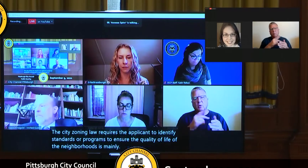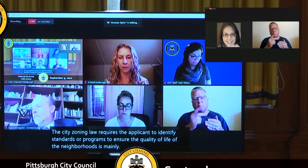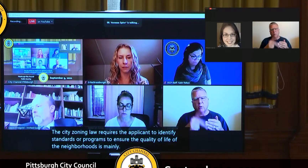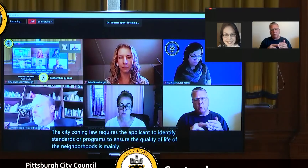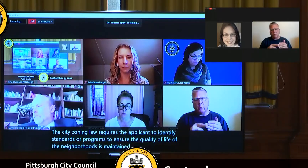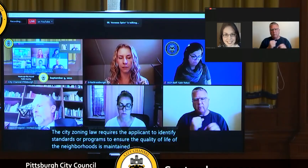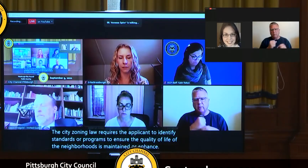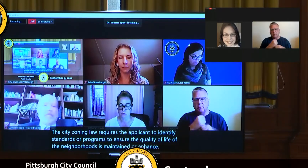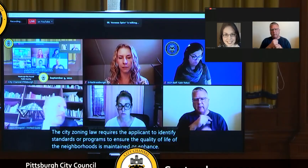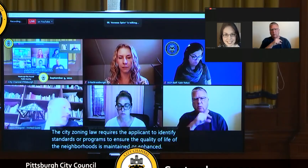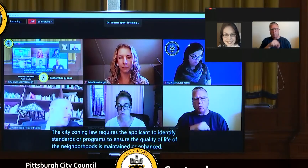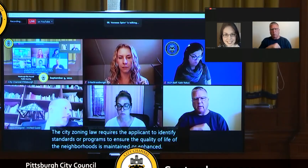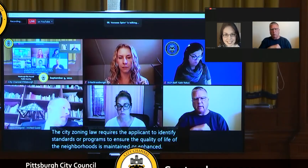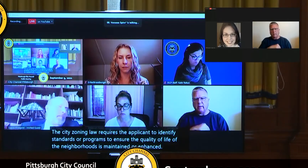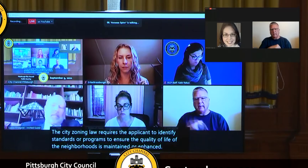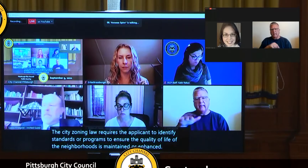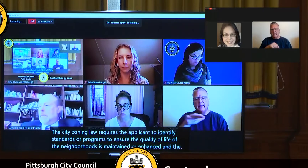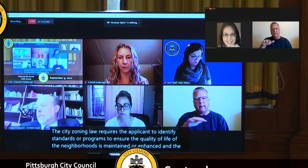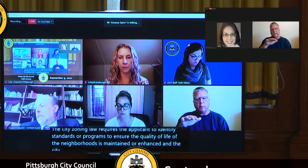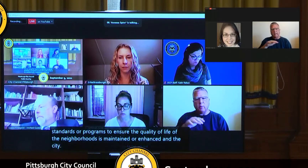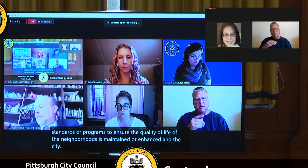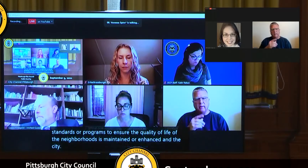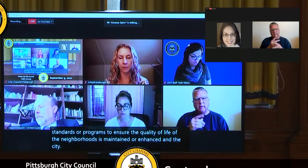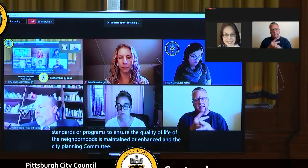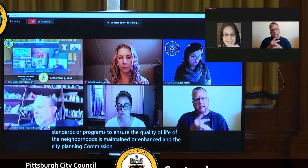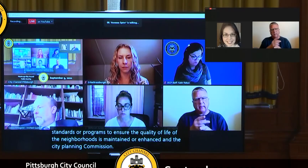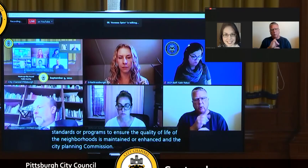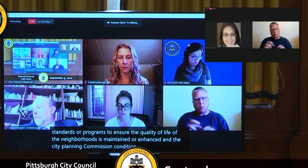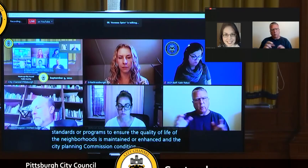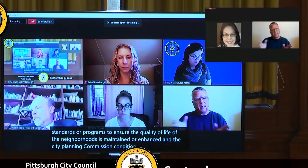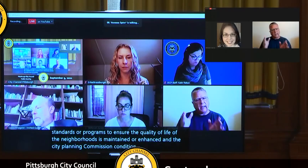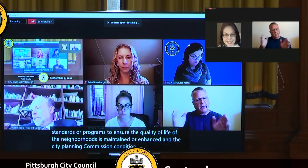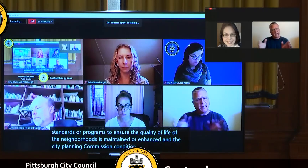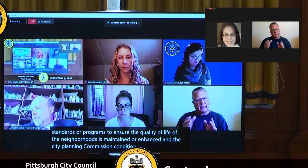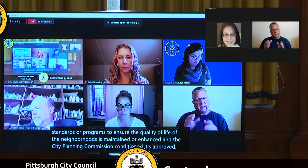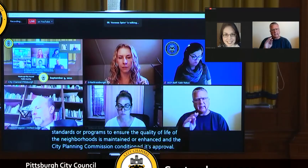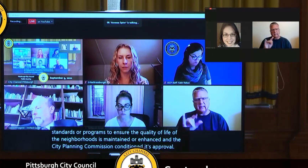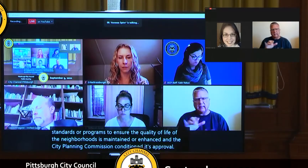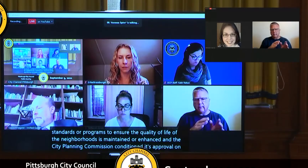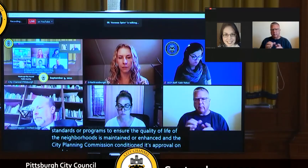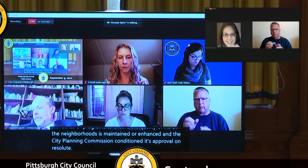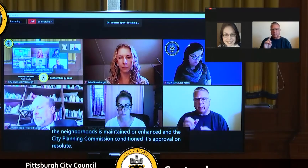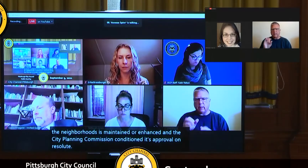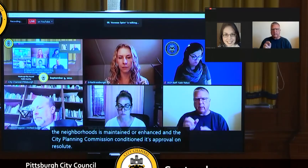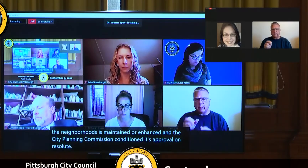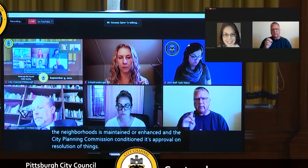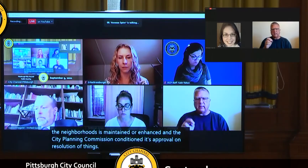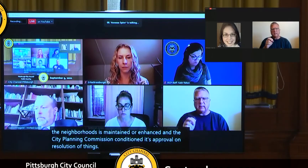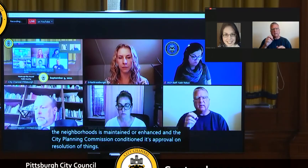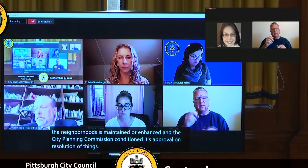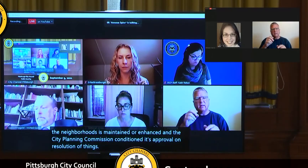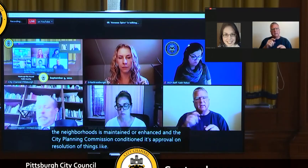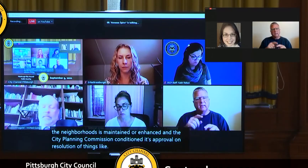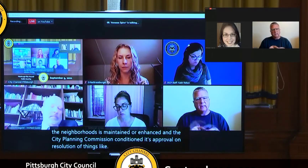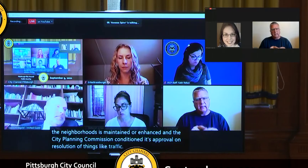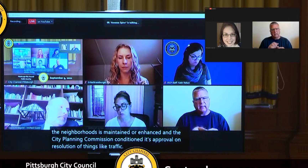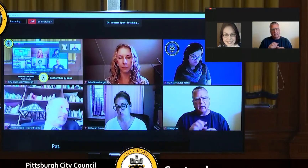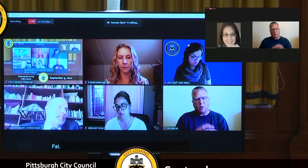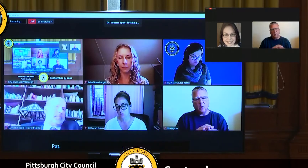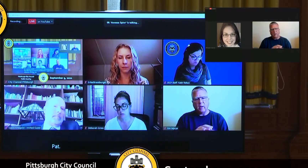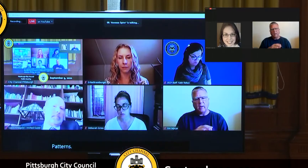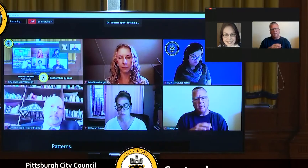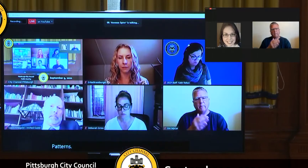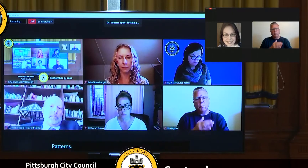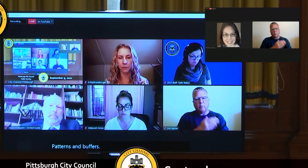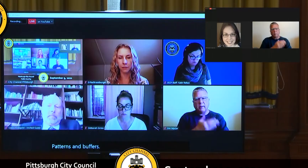or enhanced. And the City Planning Commission conditioned its approval on resolution of things like traffic patterns and